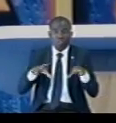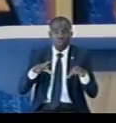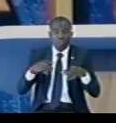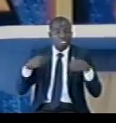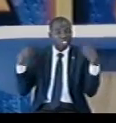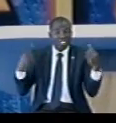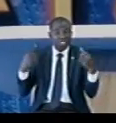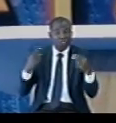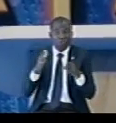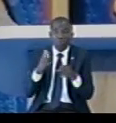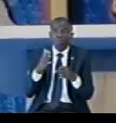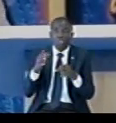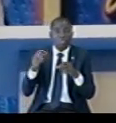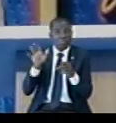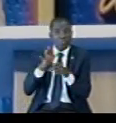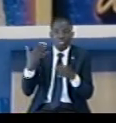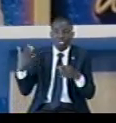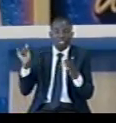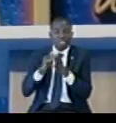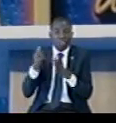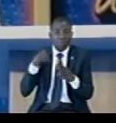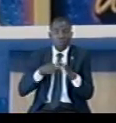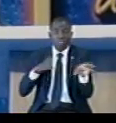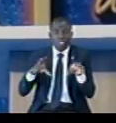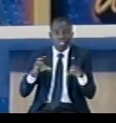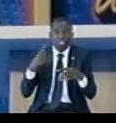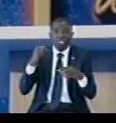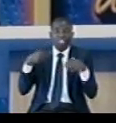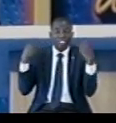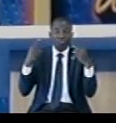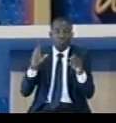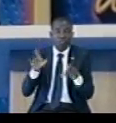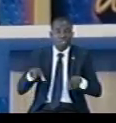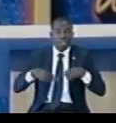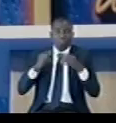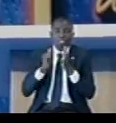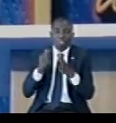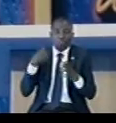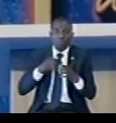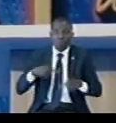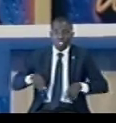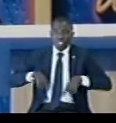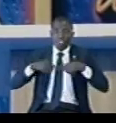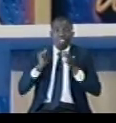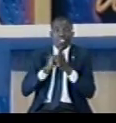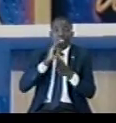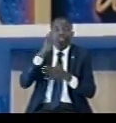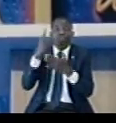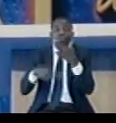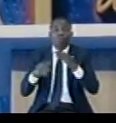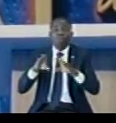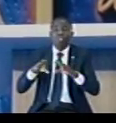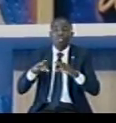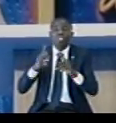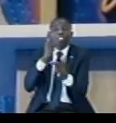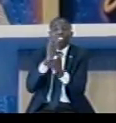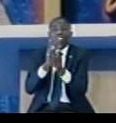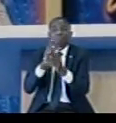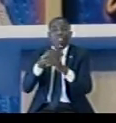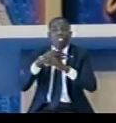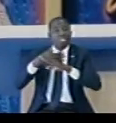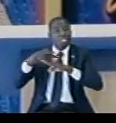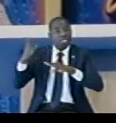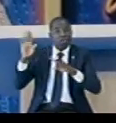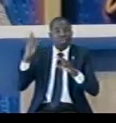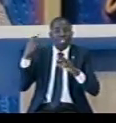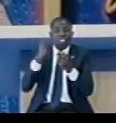sinful things we have done, and the sinful life we have lived. That is what keeps away the